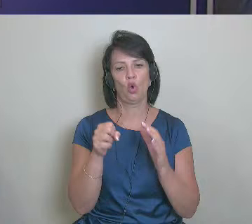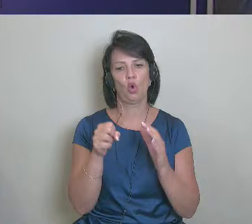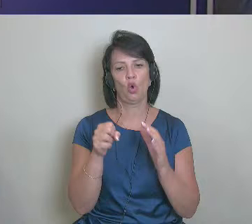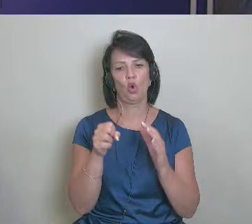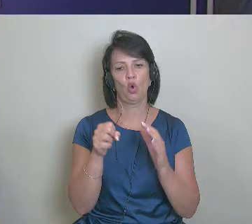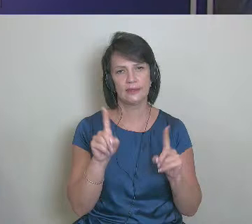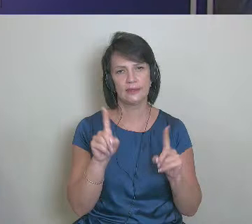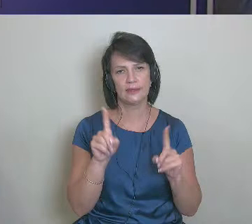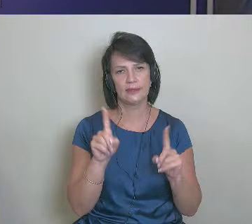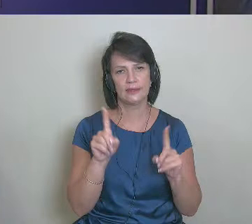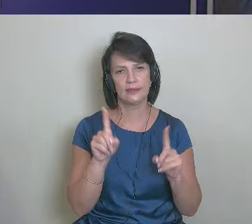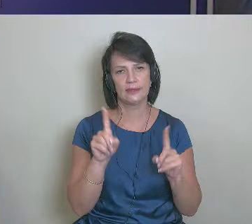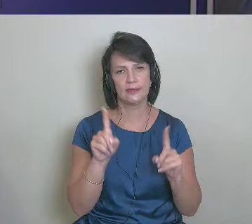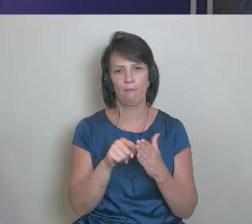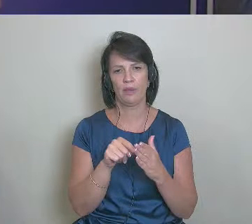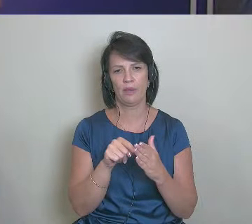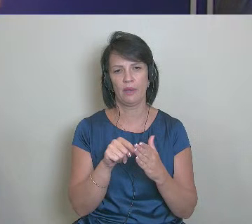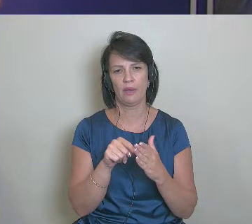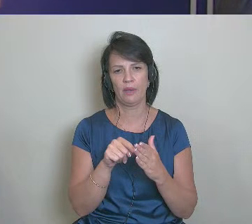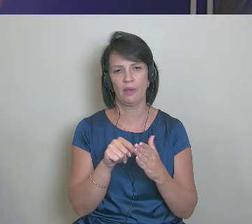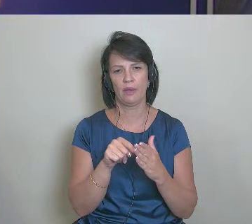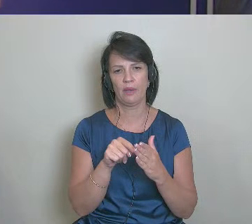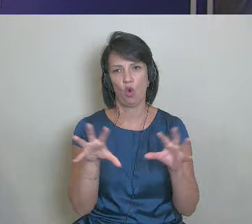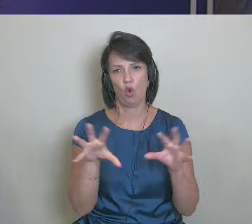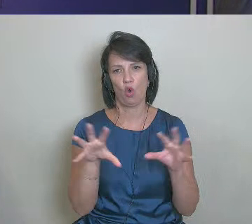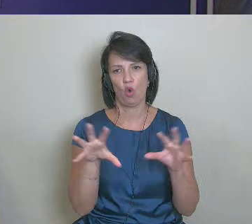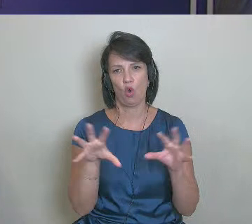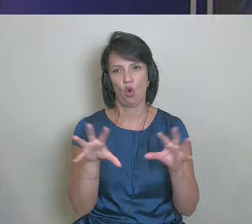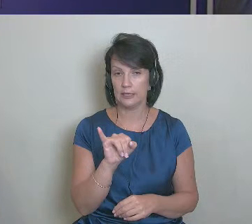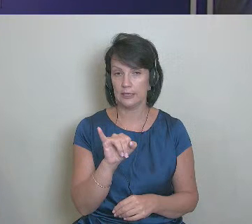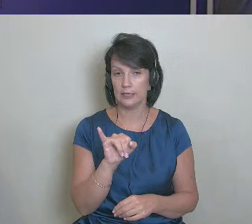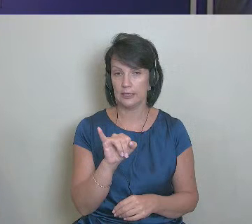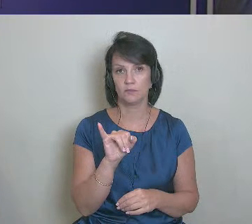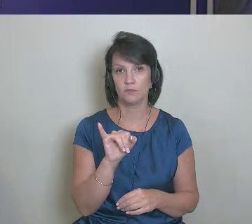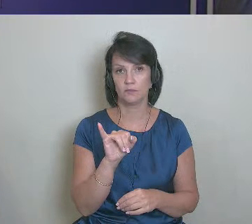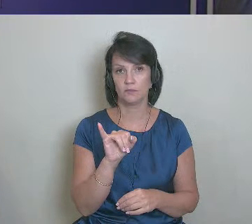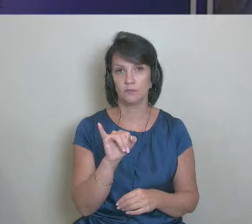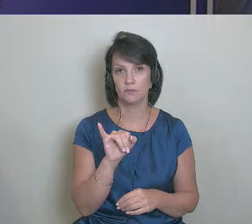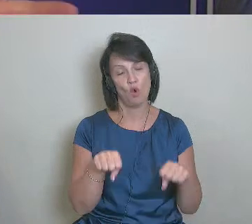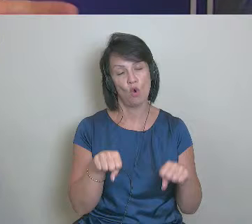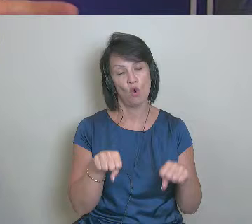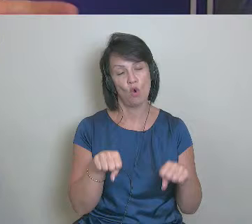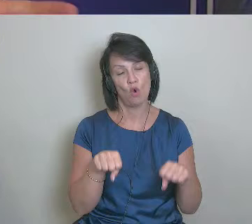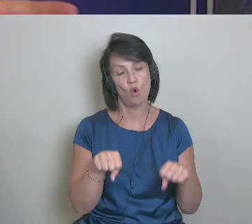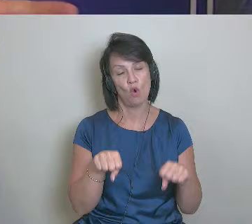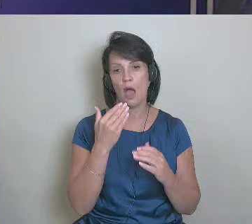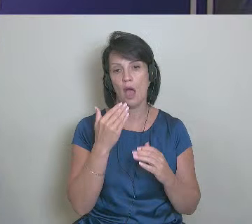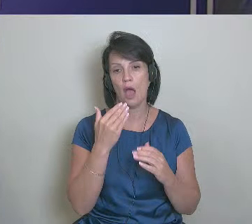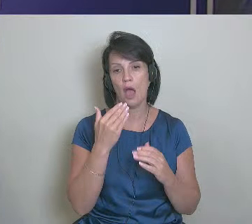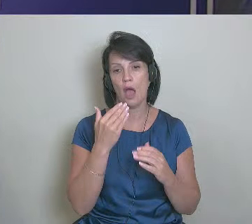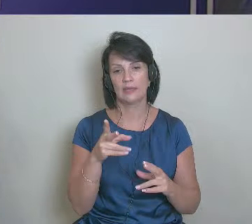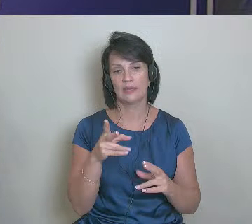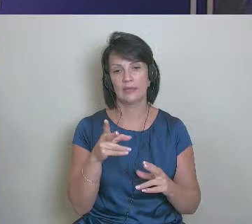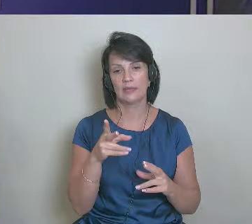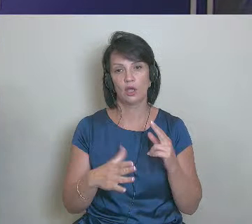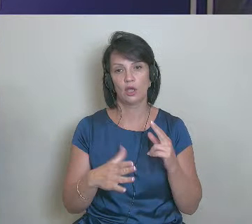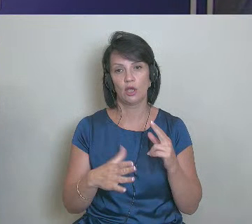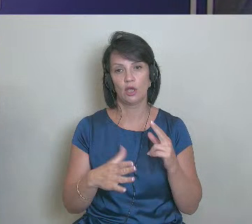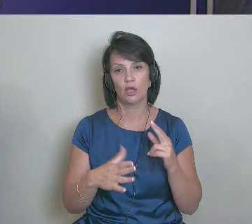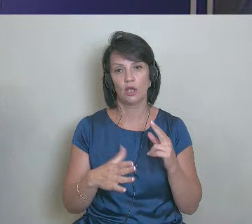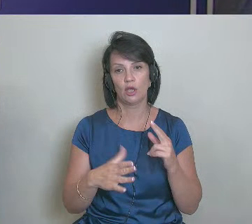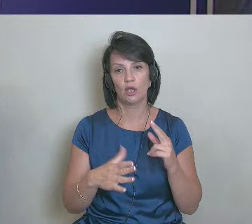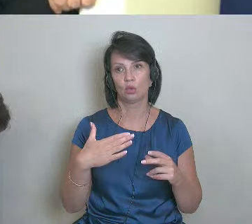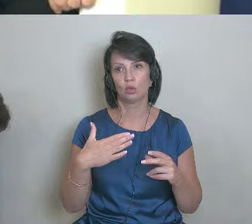effective working courts that are to resolve election disputes. Just to recap,